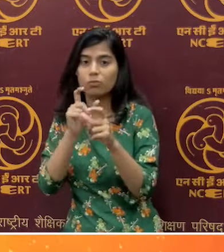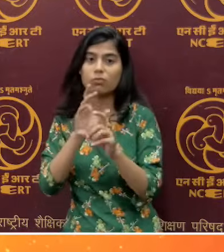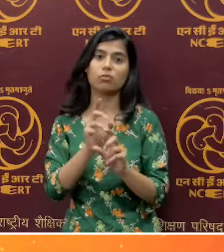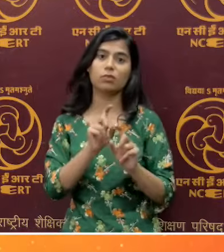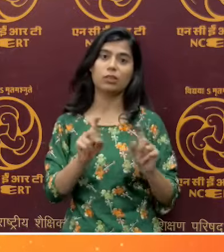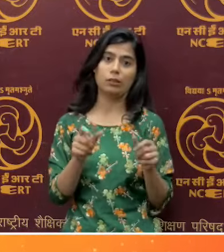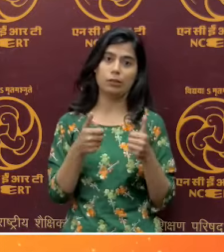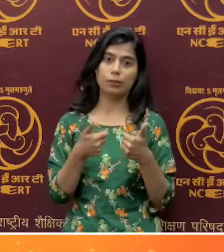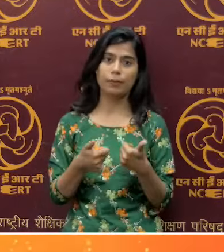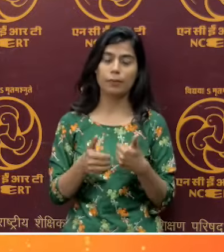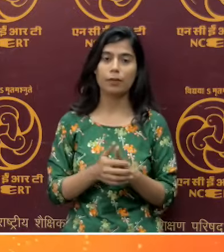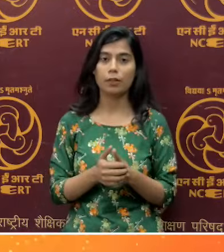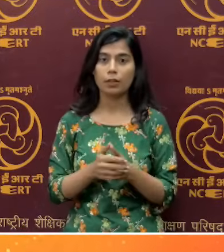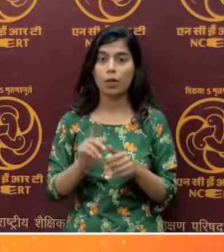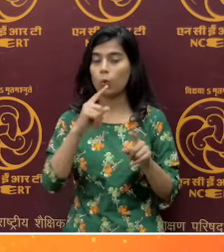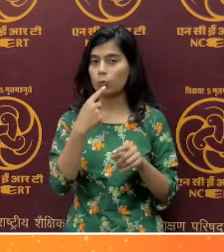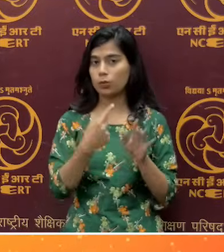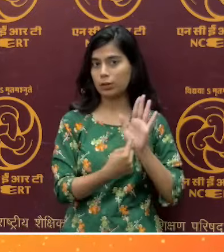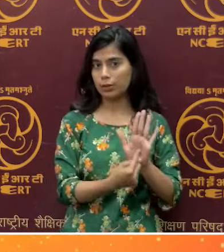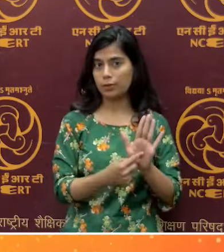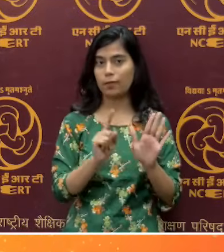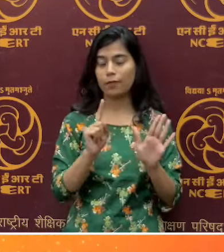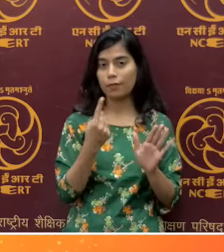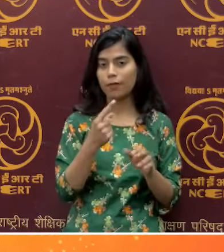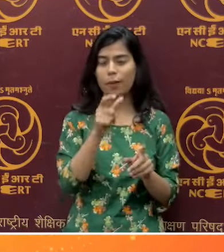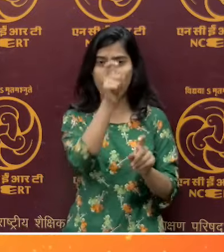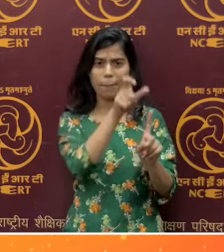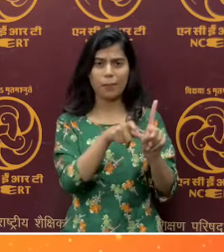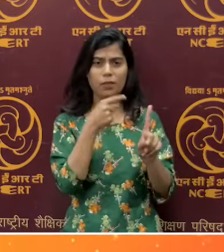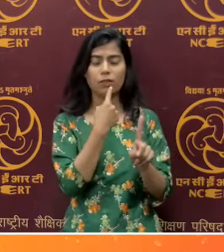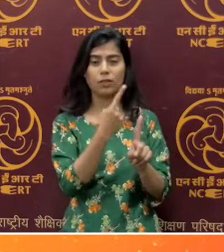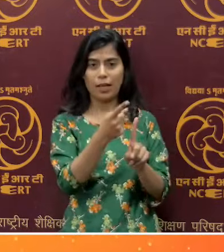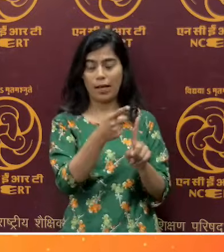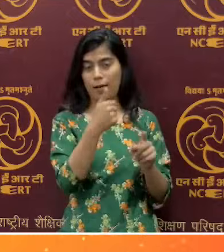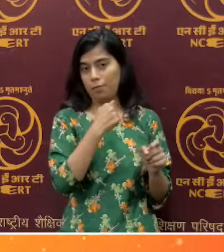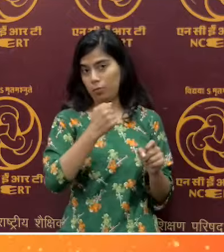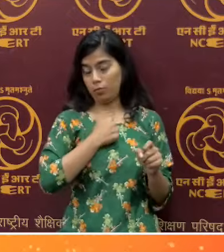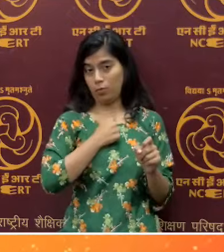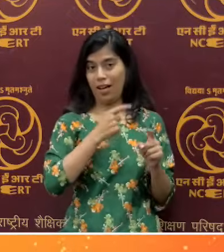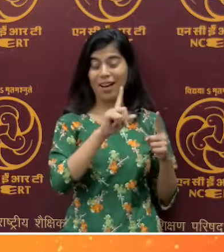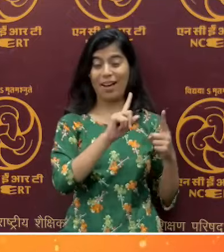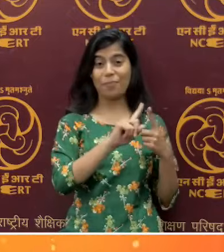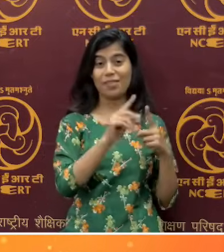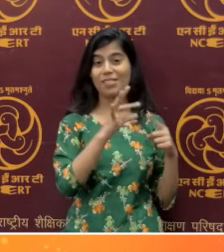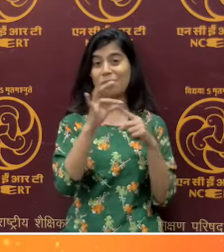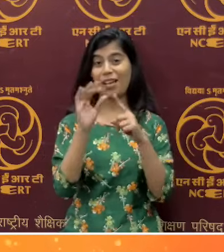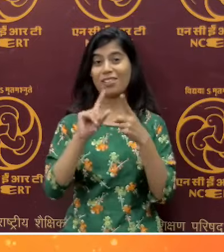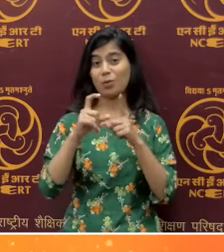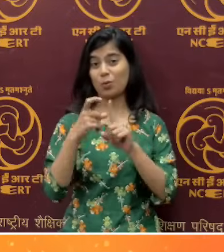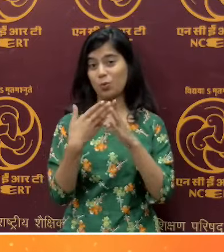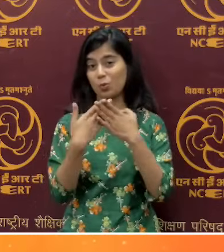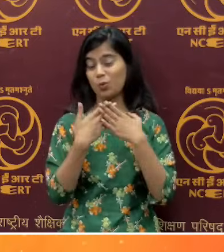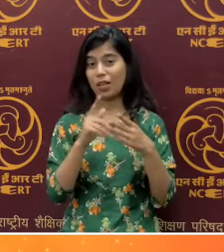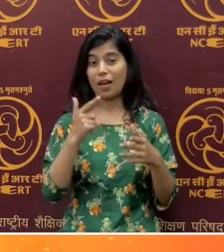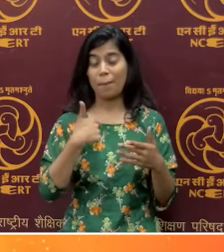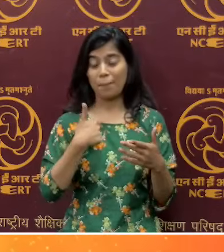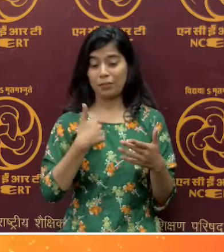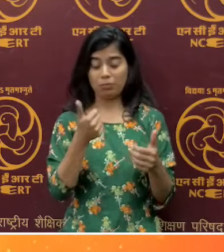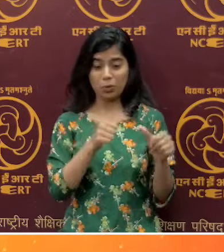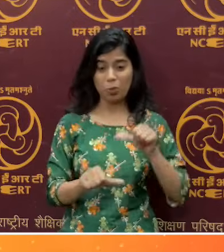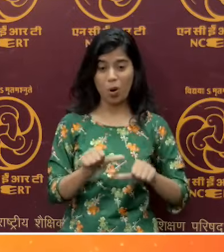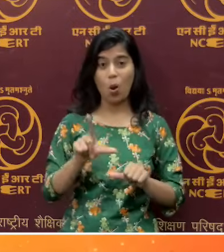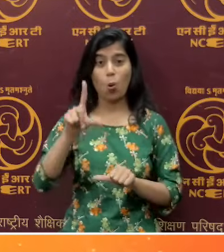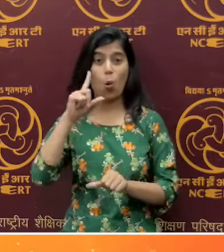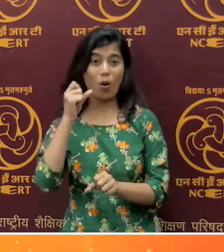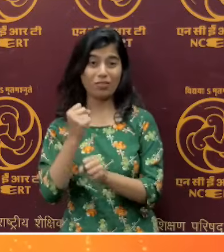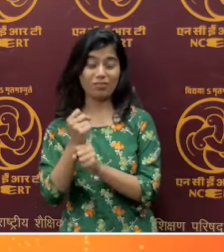question before we go ahead with the demonstration. The person is saying, I am a special educator at KV. The principal sir is unable to log in through Meri